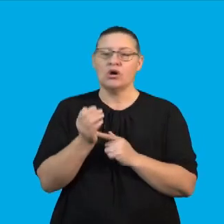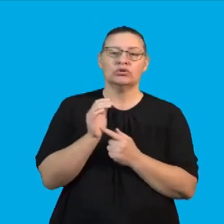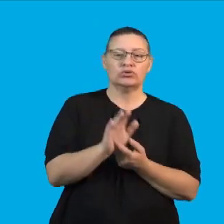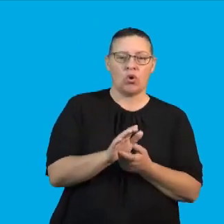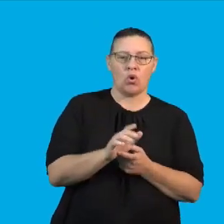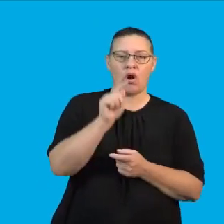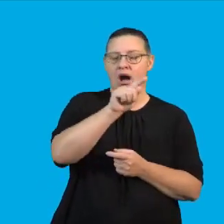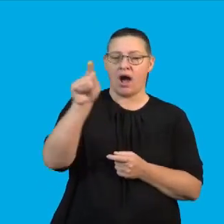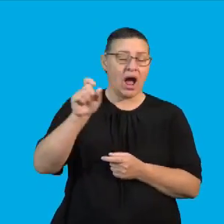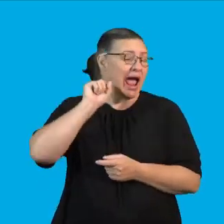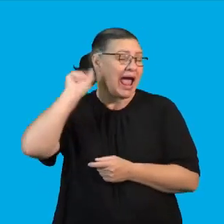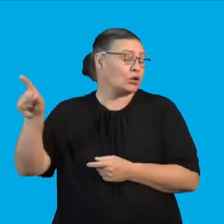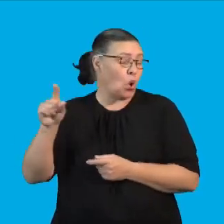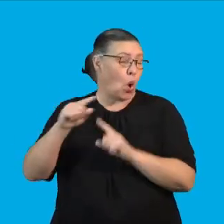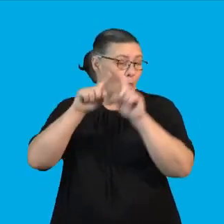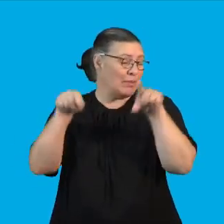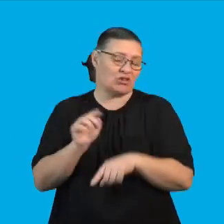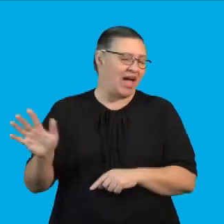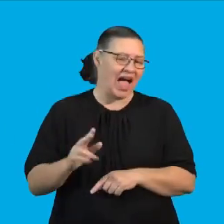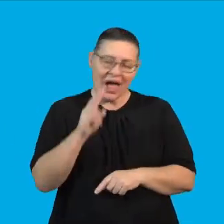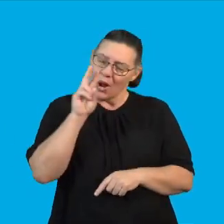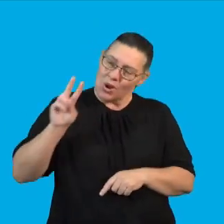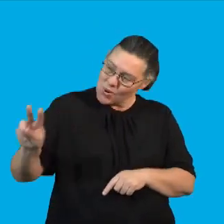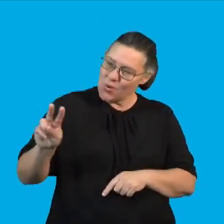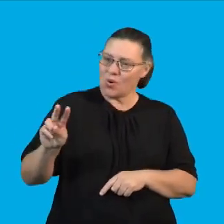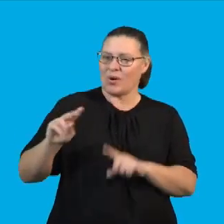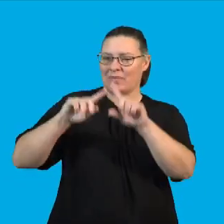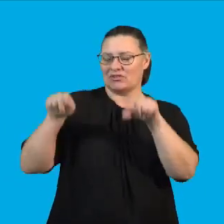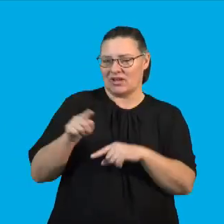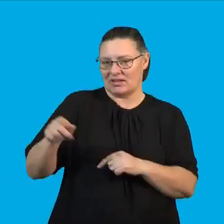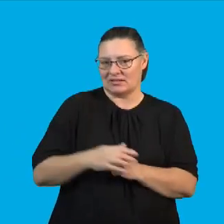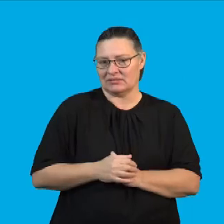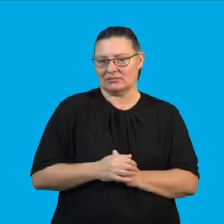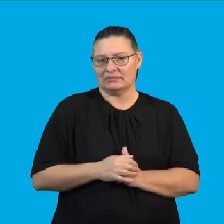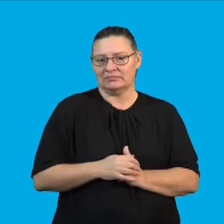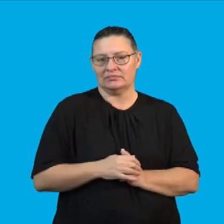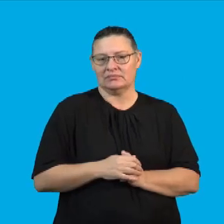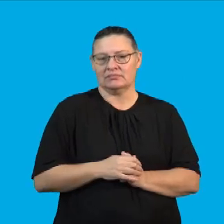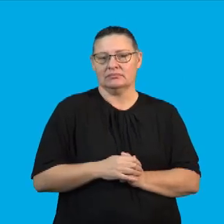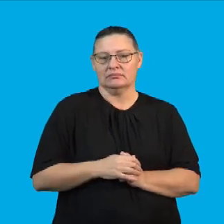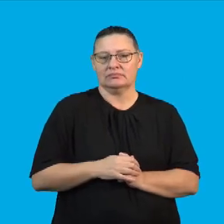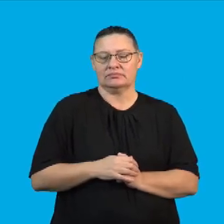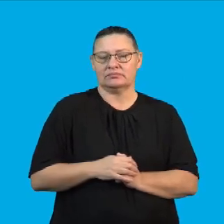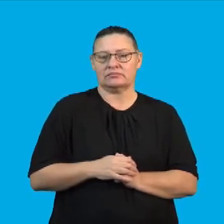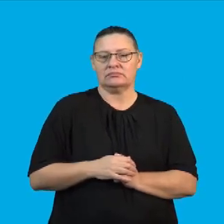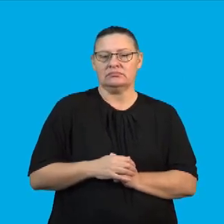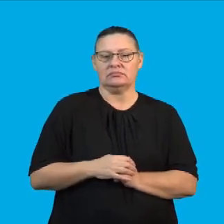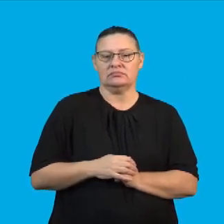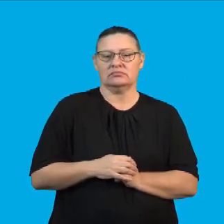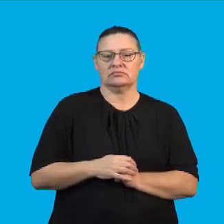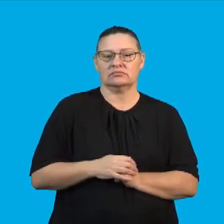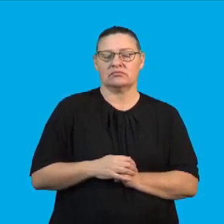the diagrams here. They are showing us the diagrams. Don't ignore the diagrams when you see them in the examination. Here is the male fish, here is the